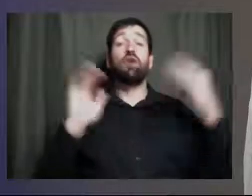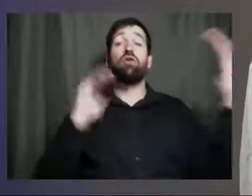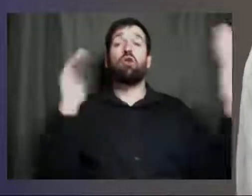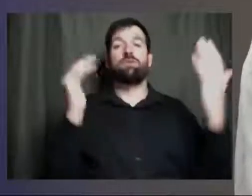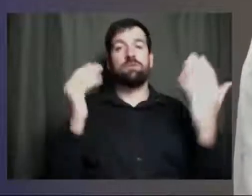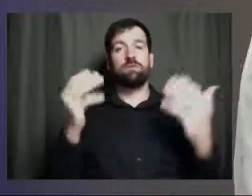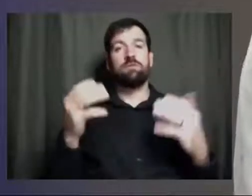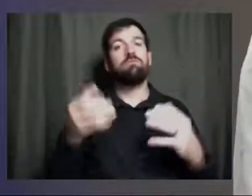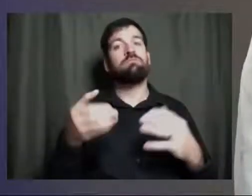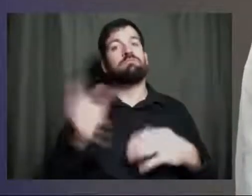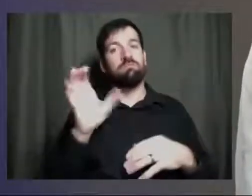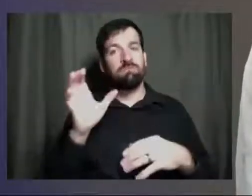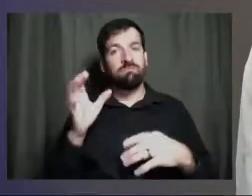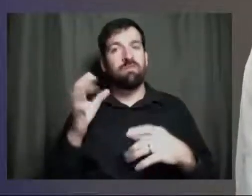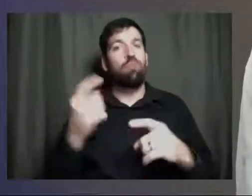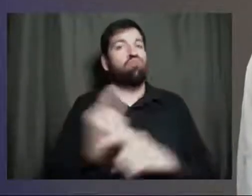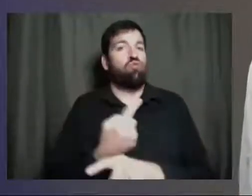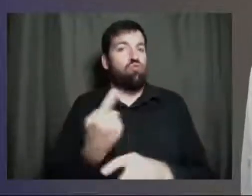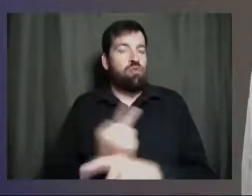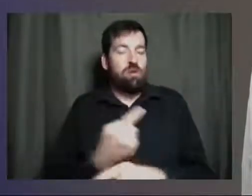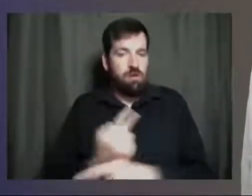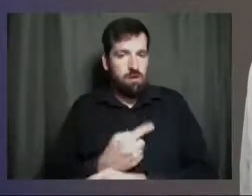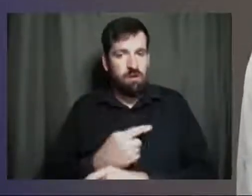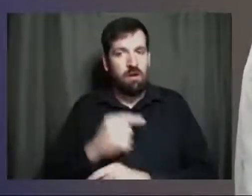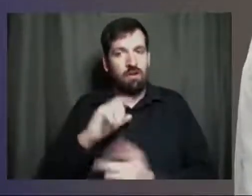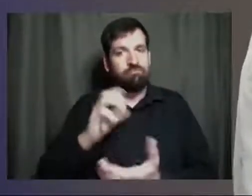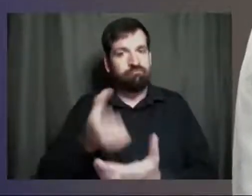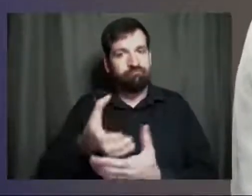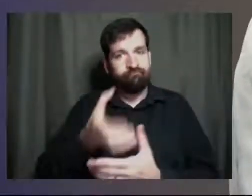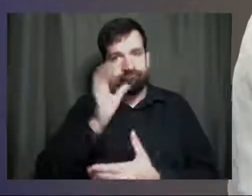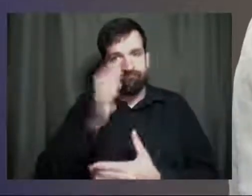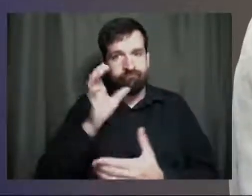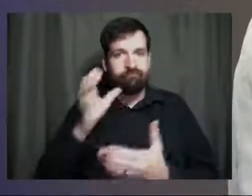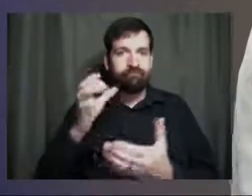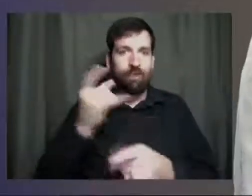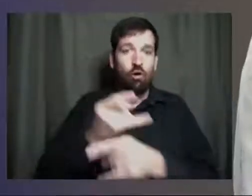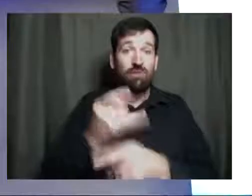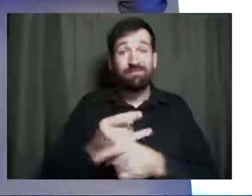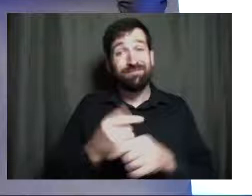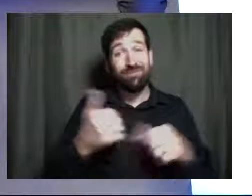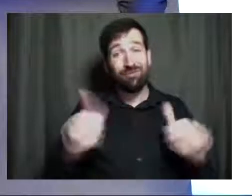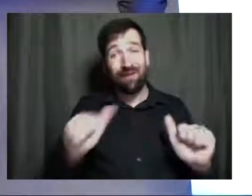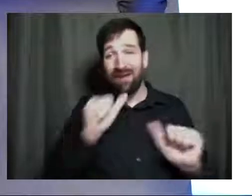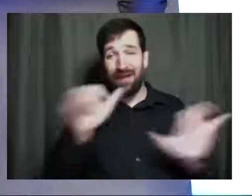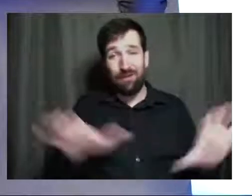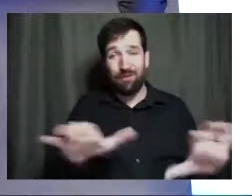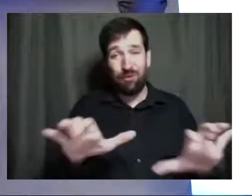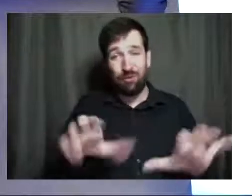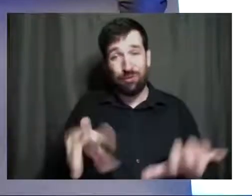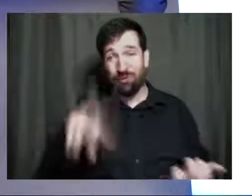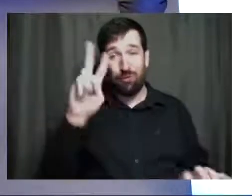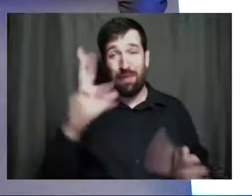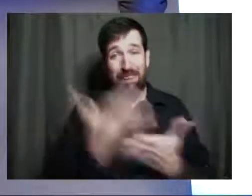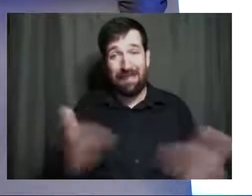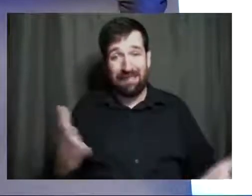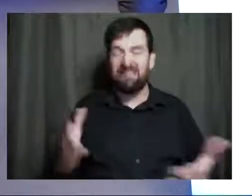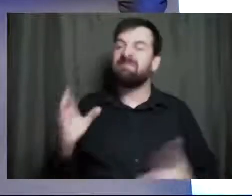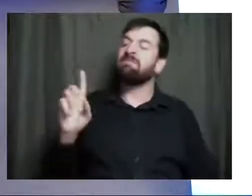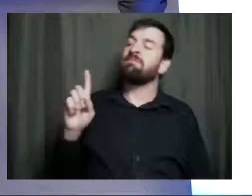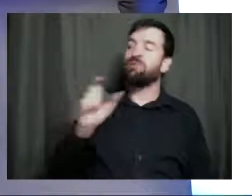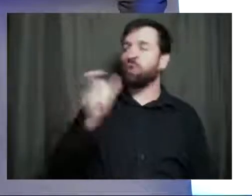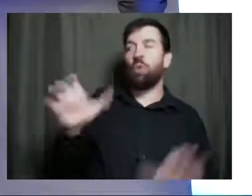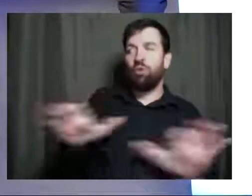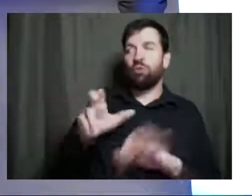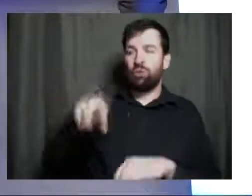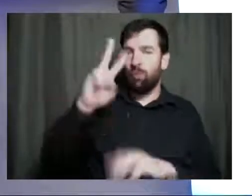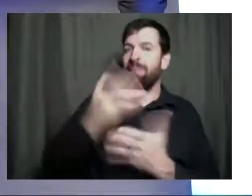in moderation and just try not to do stupid things. Don't do stupid things, Dr. Thornton says. Okay, let's